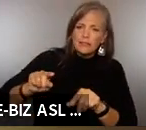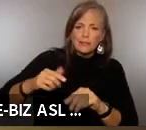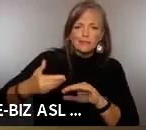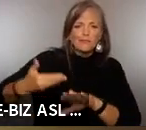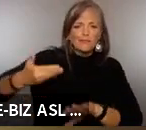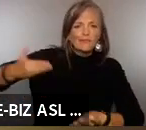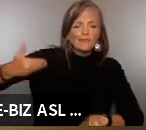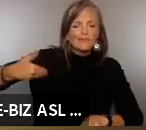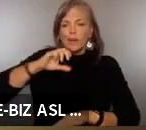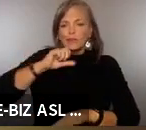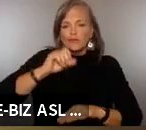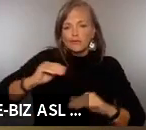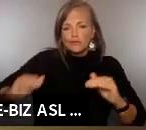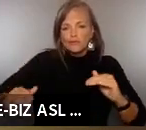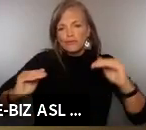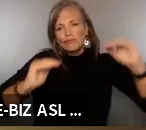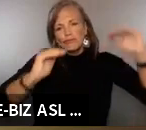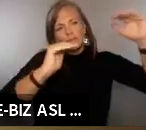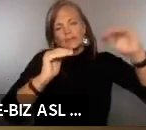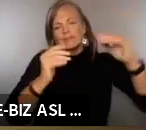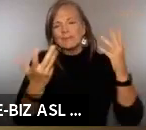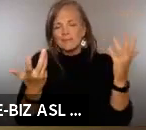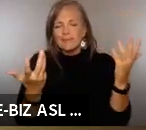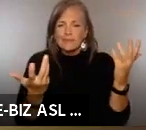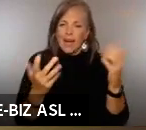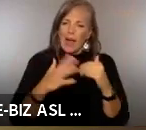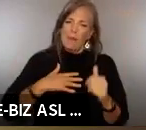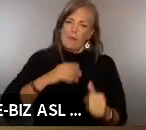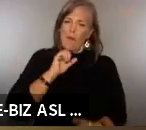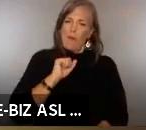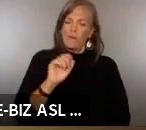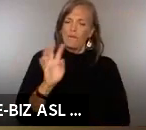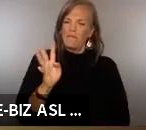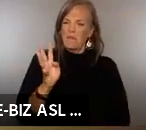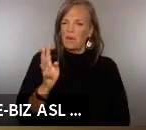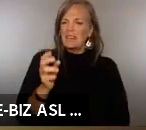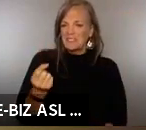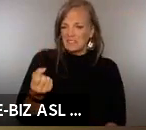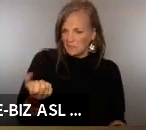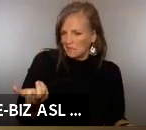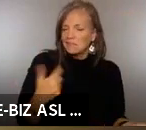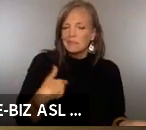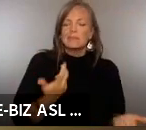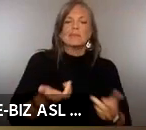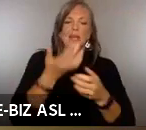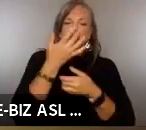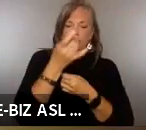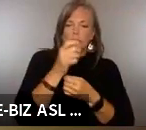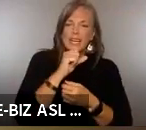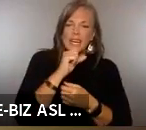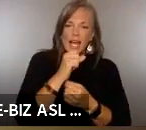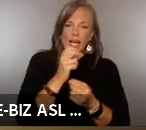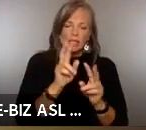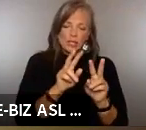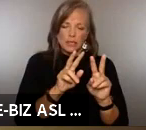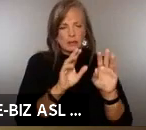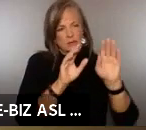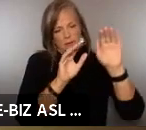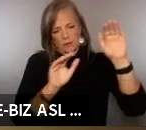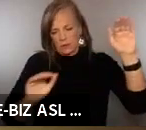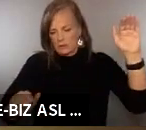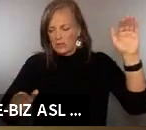was particularly interested in looking at aging and thinking about how am I and how are we